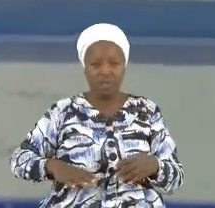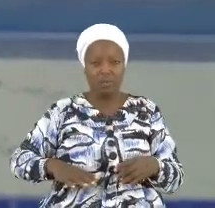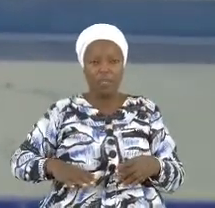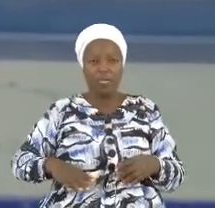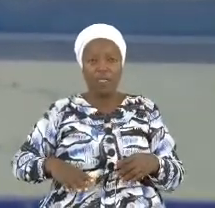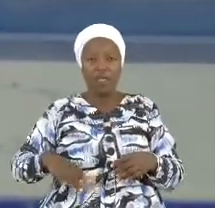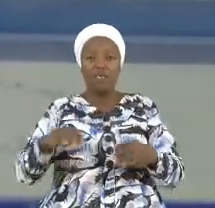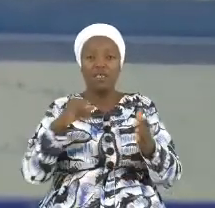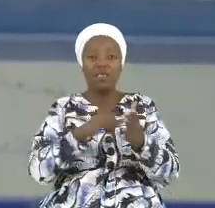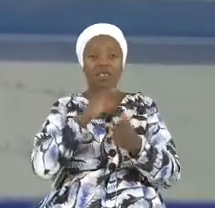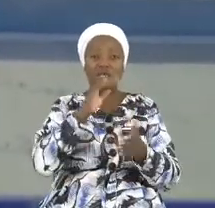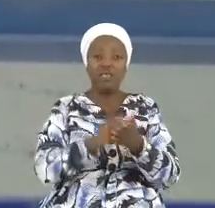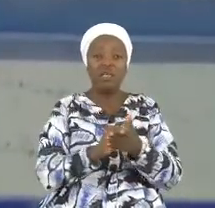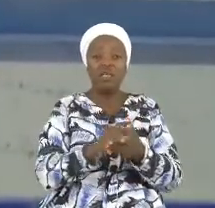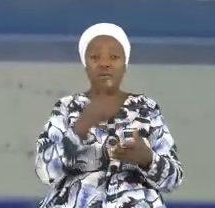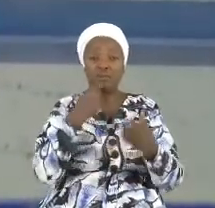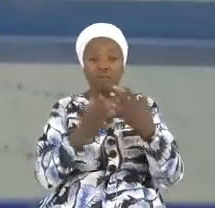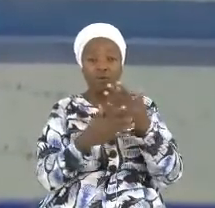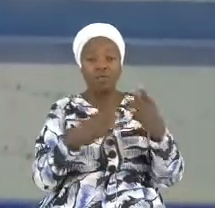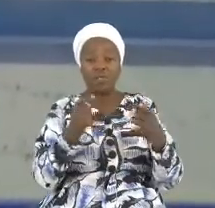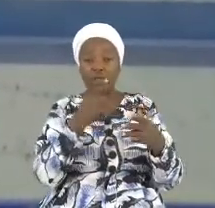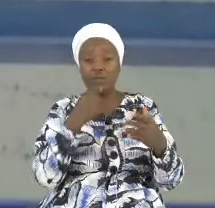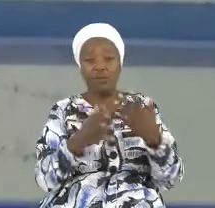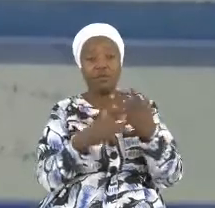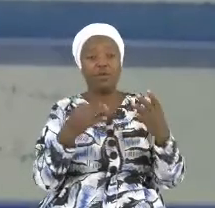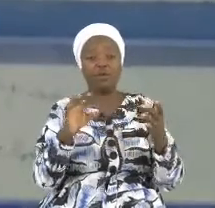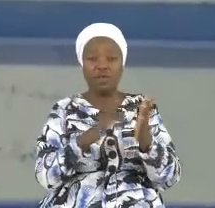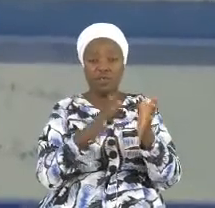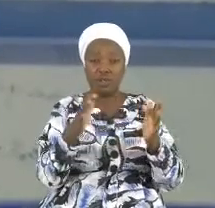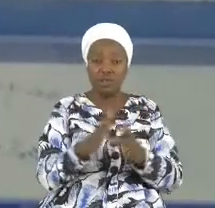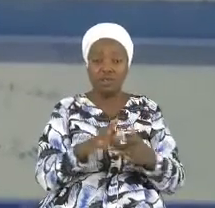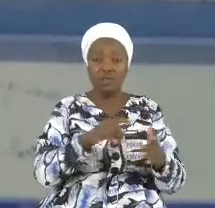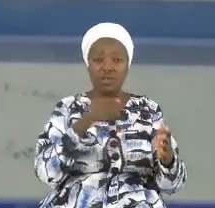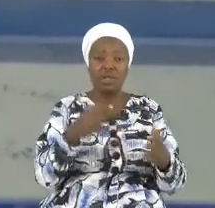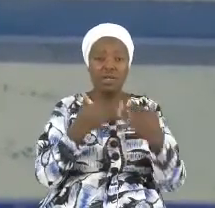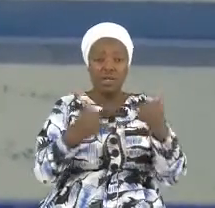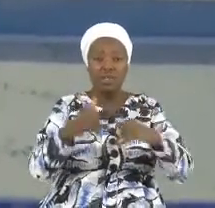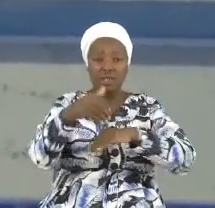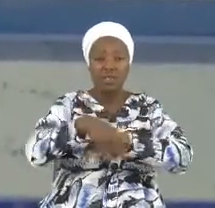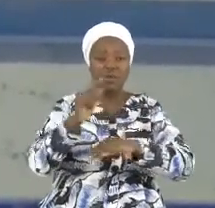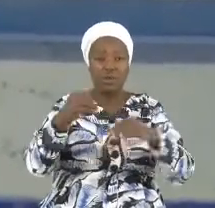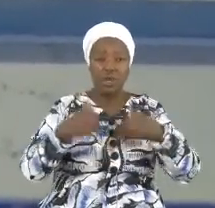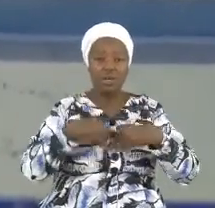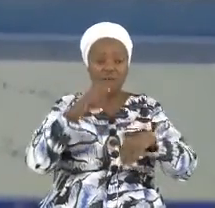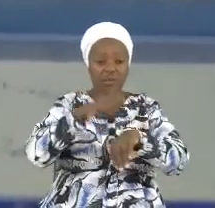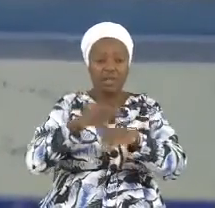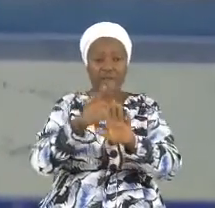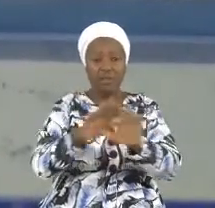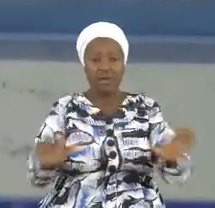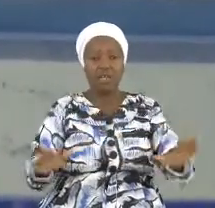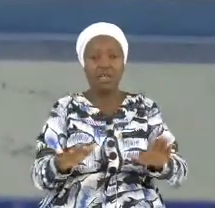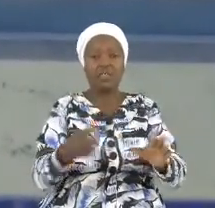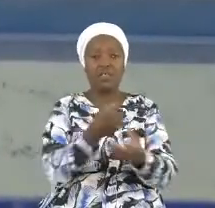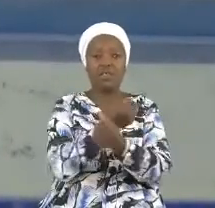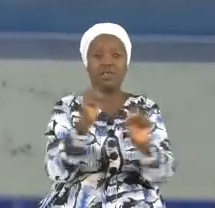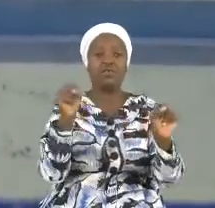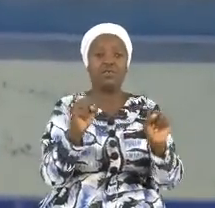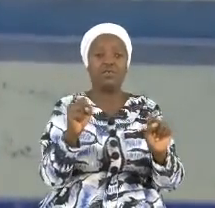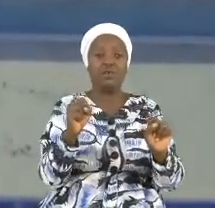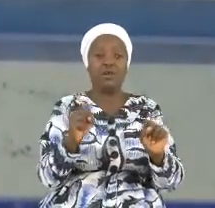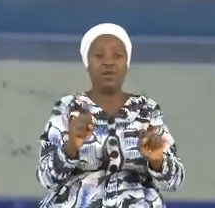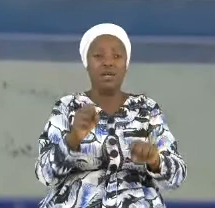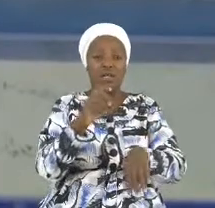Jesus, tonight we have timeless redemption, perpetual redemption,